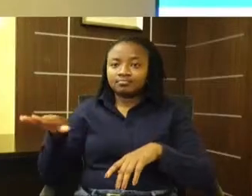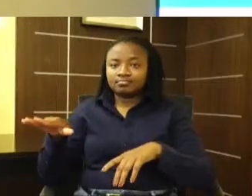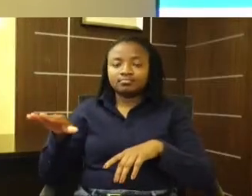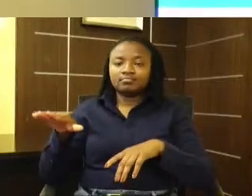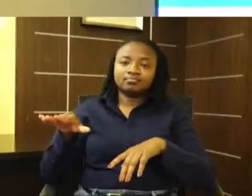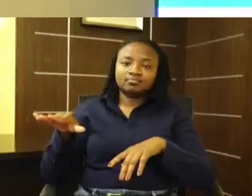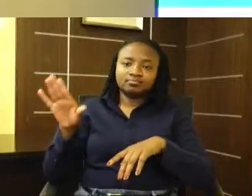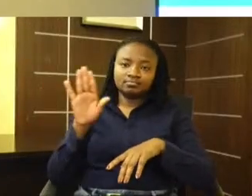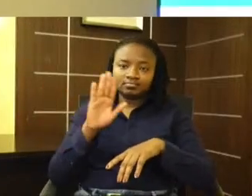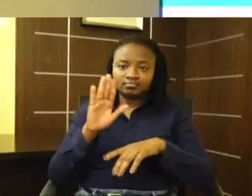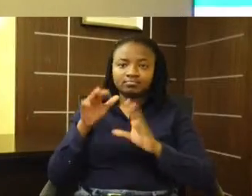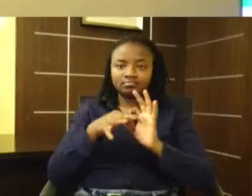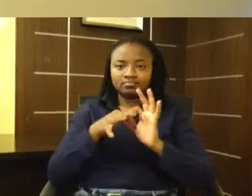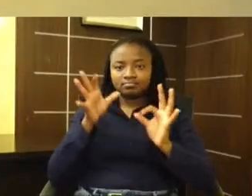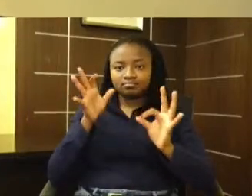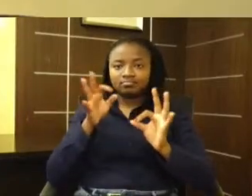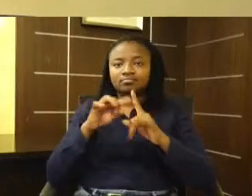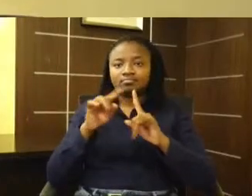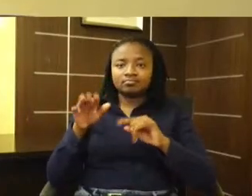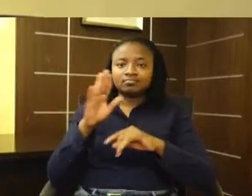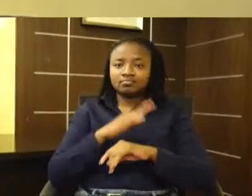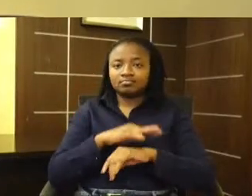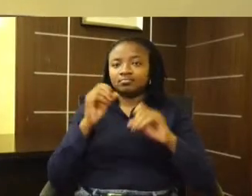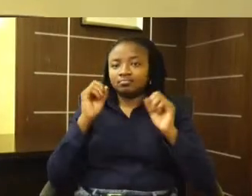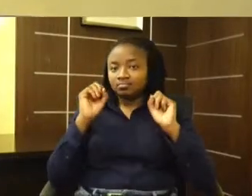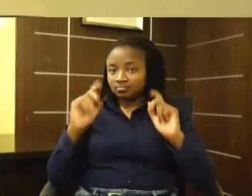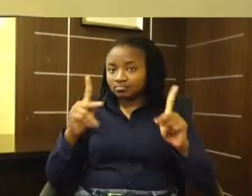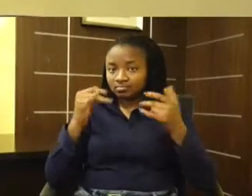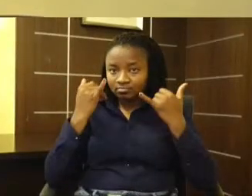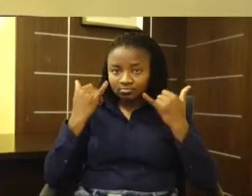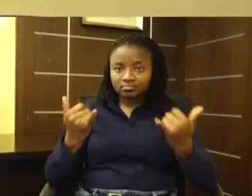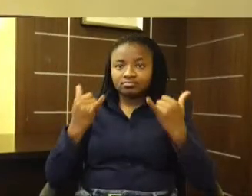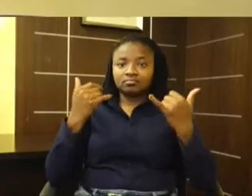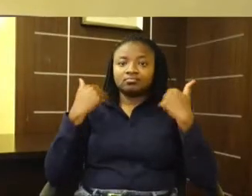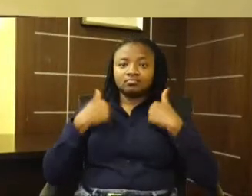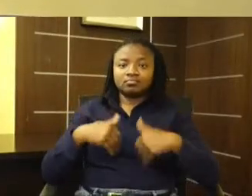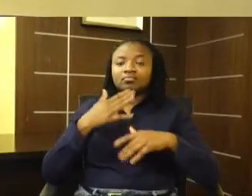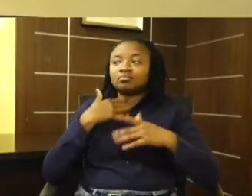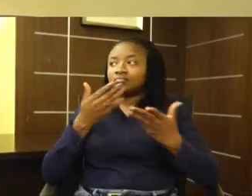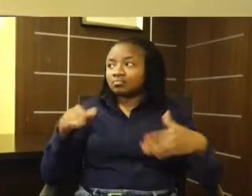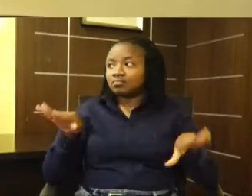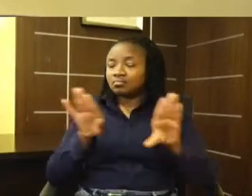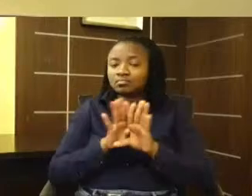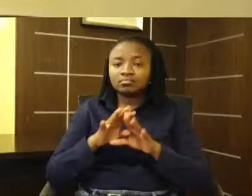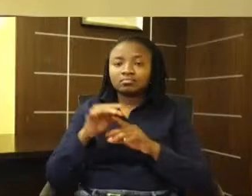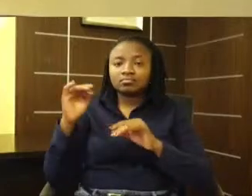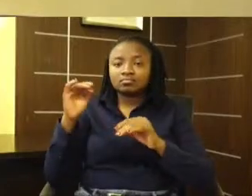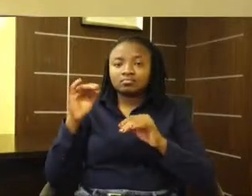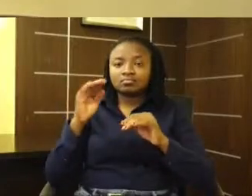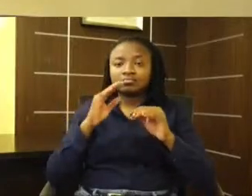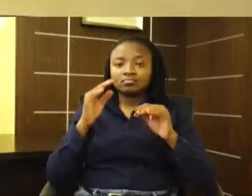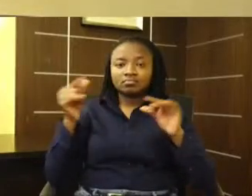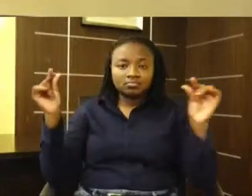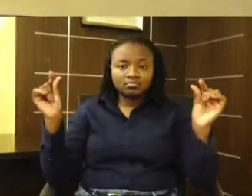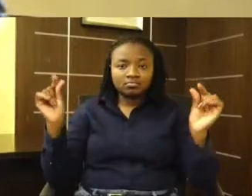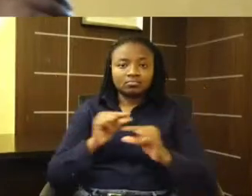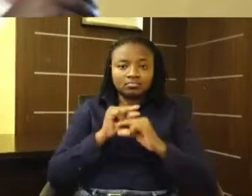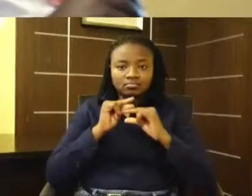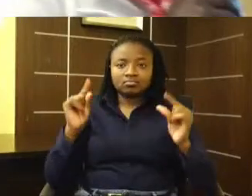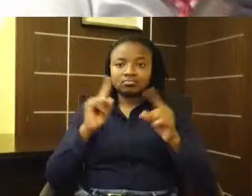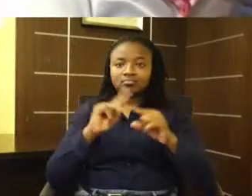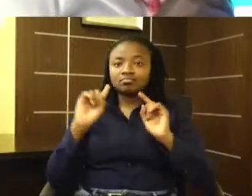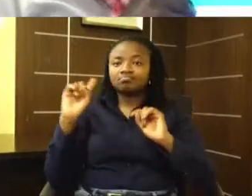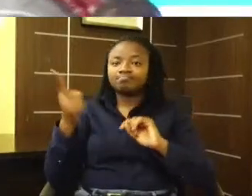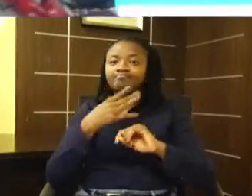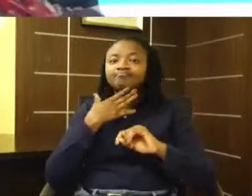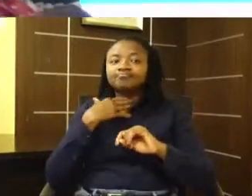out. So I want to have a short closing ceremony, and I want to call those